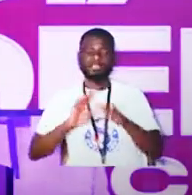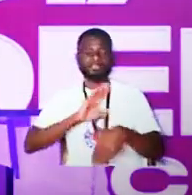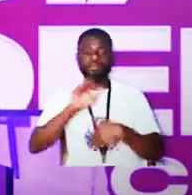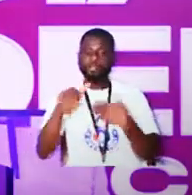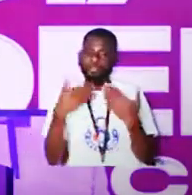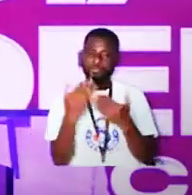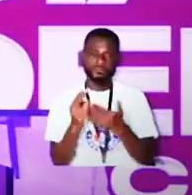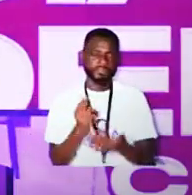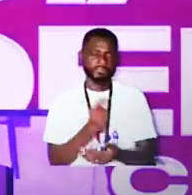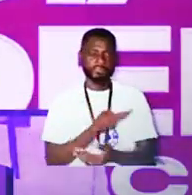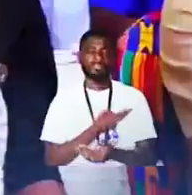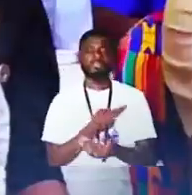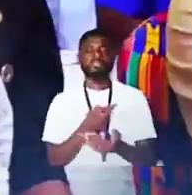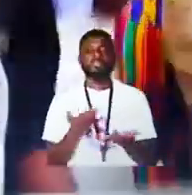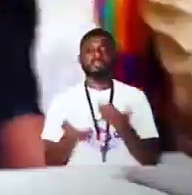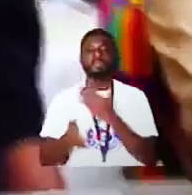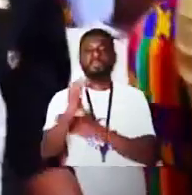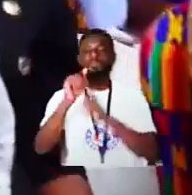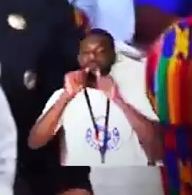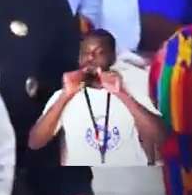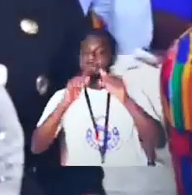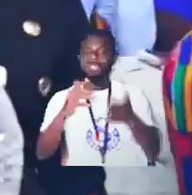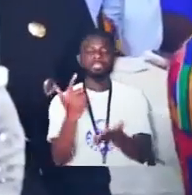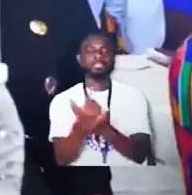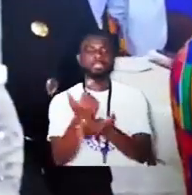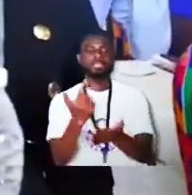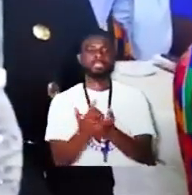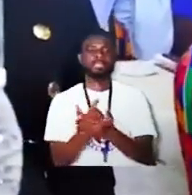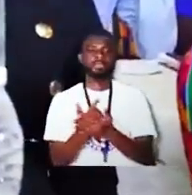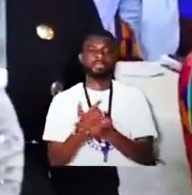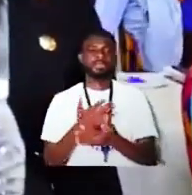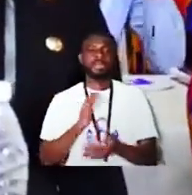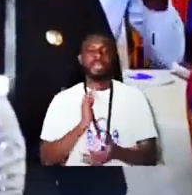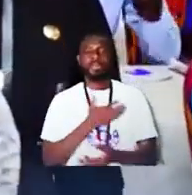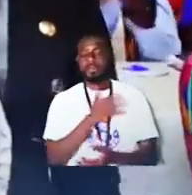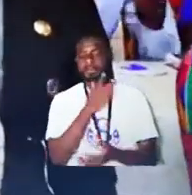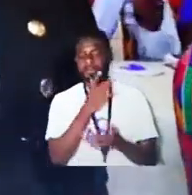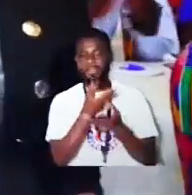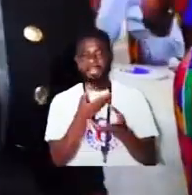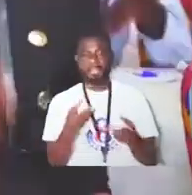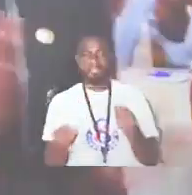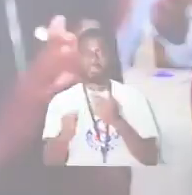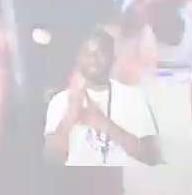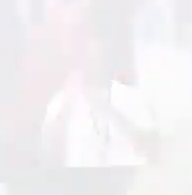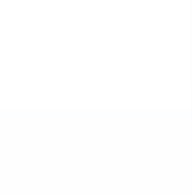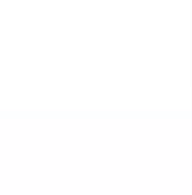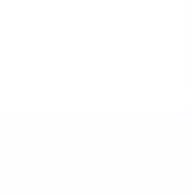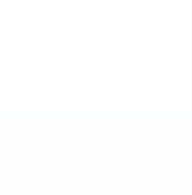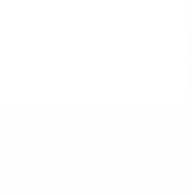and may God bless Ghana, our motherland. God bless you.